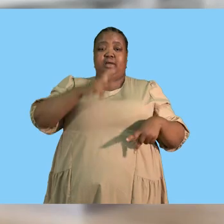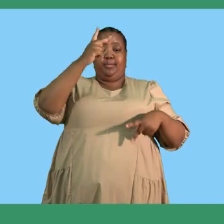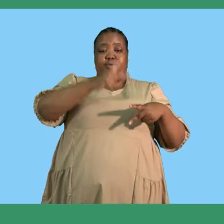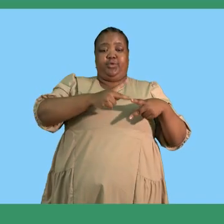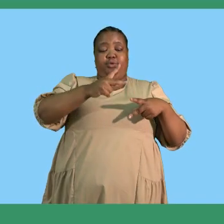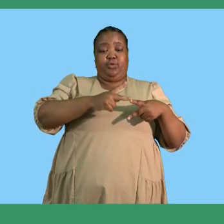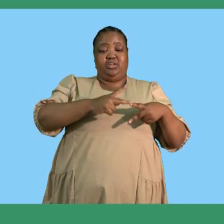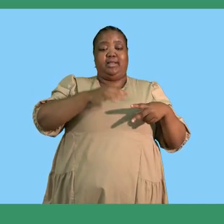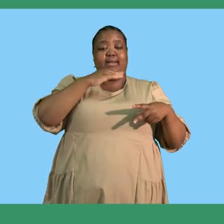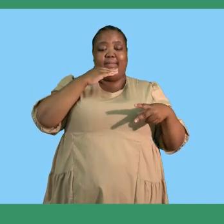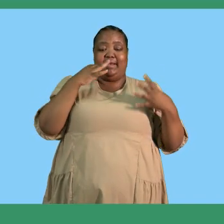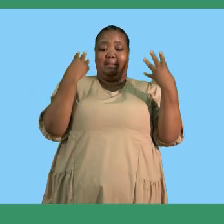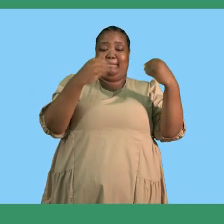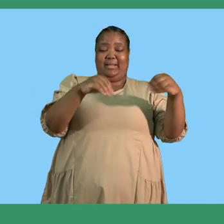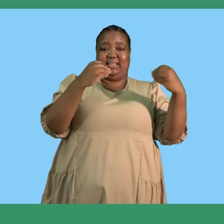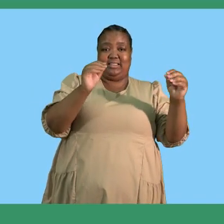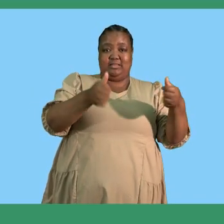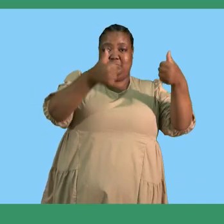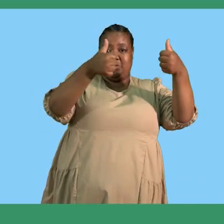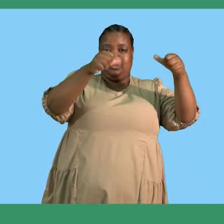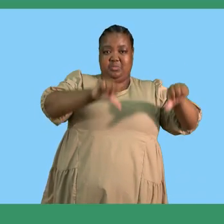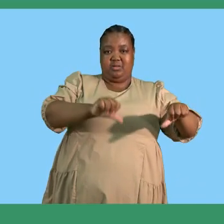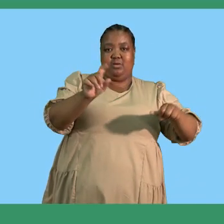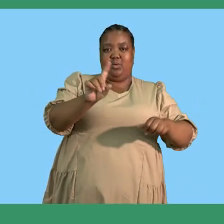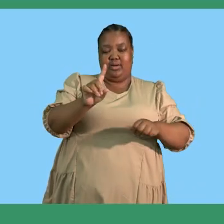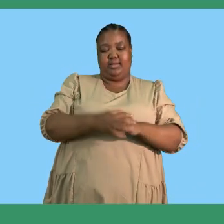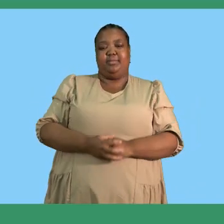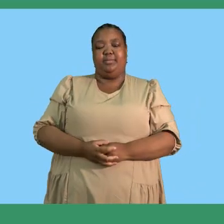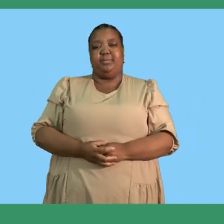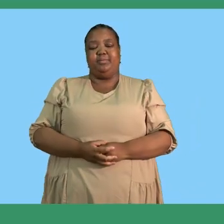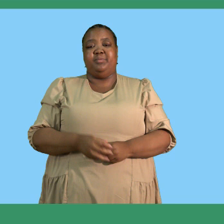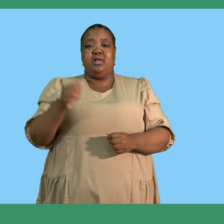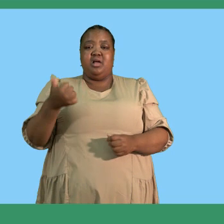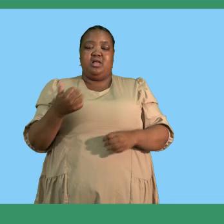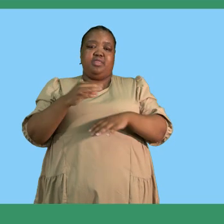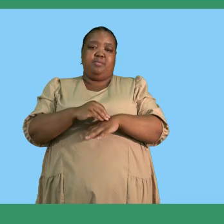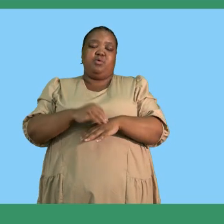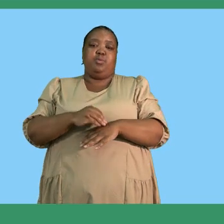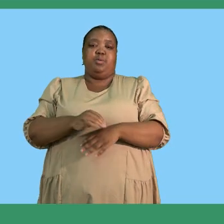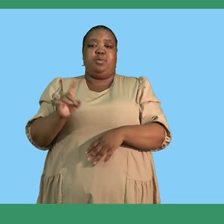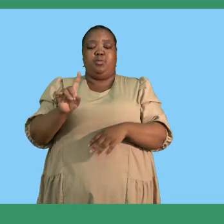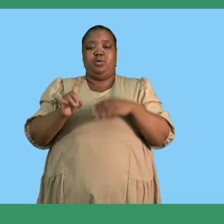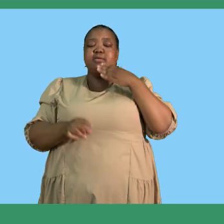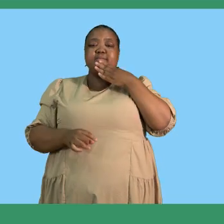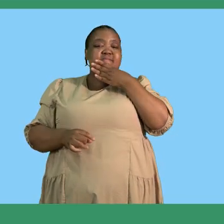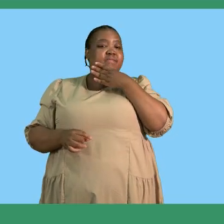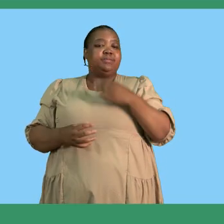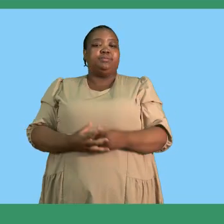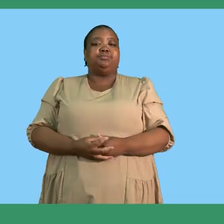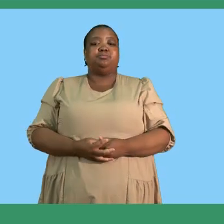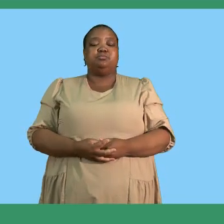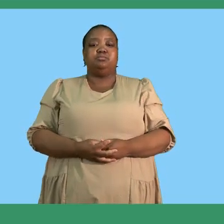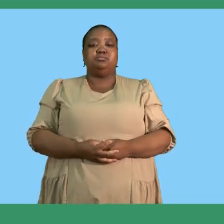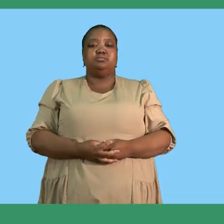what businesses deem to be right and wrong. Now, another problem that you can come across is that